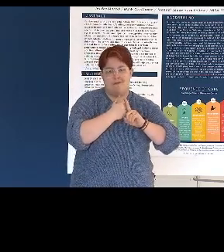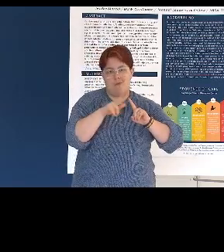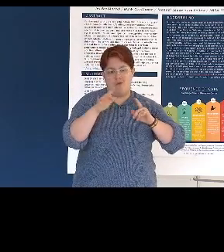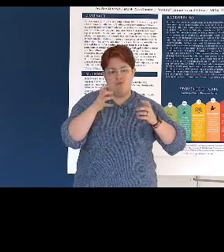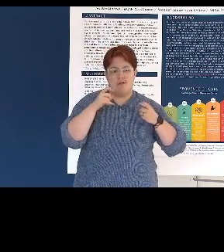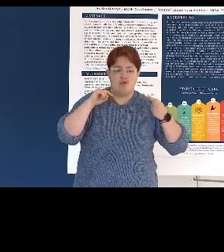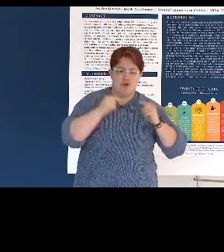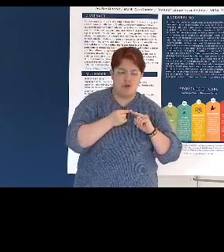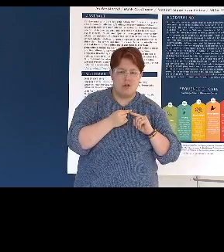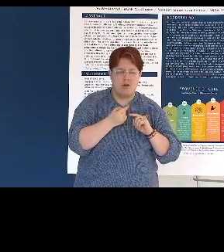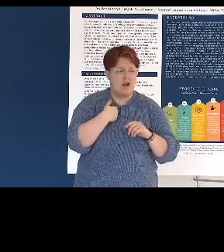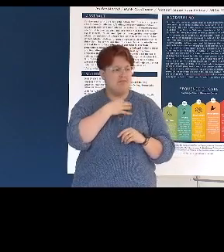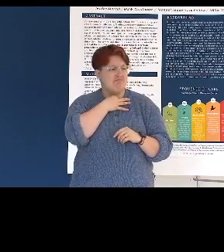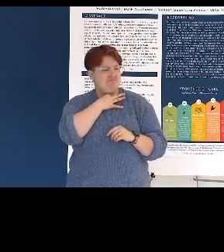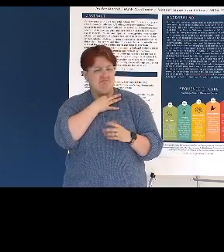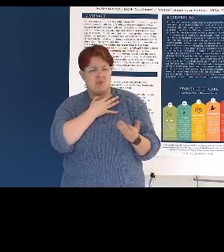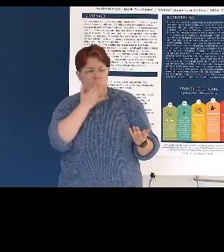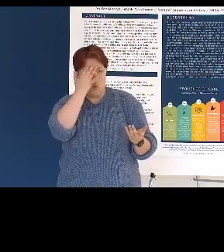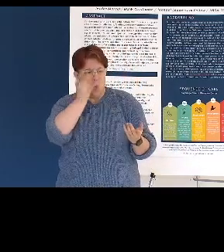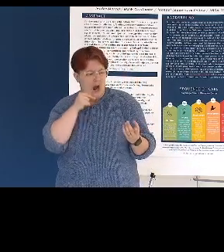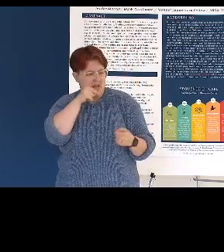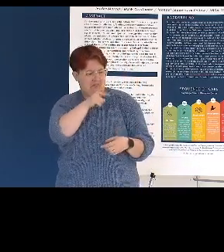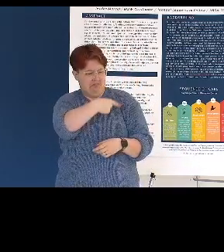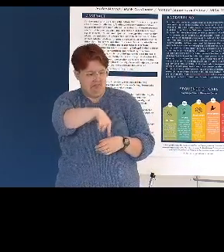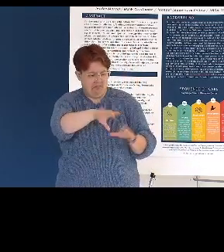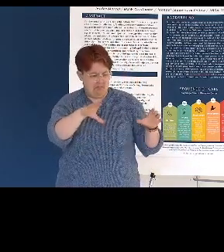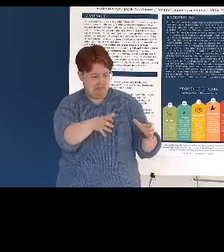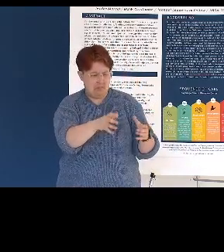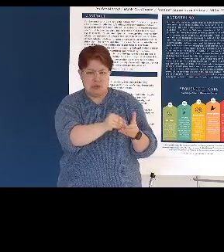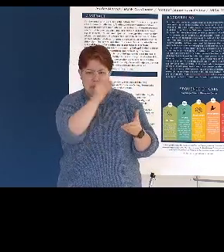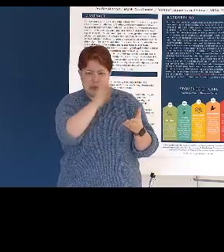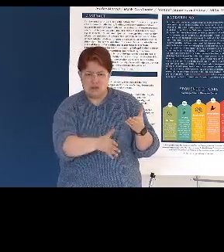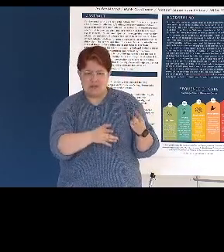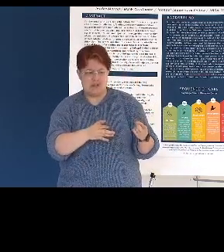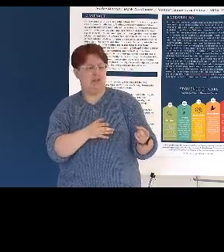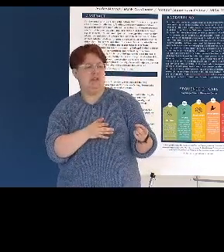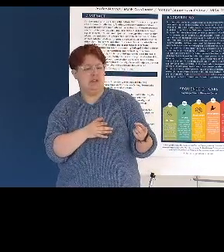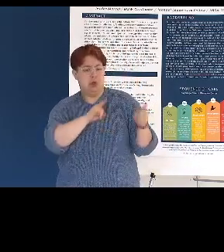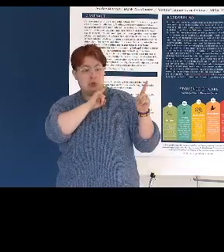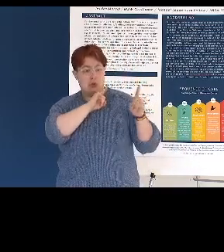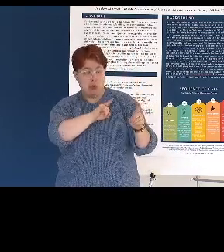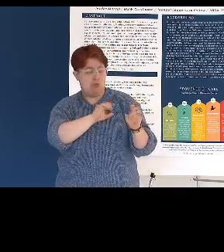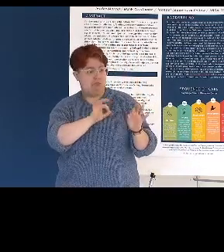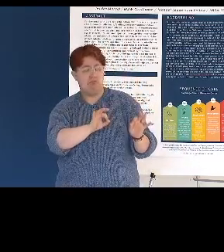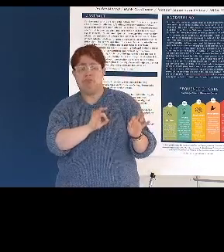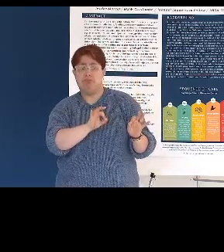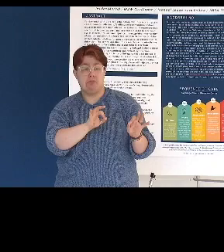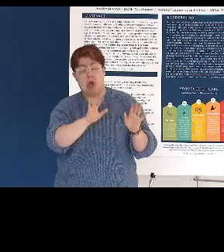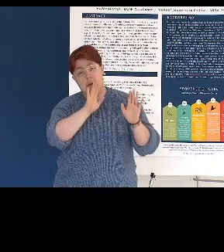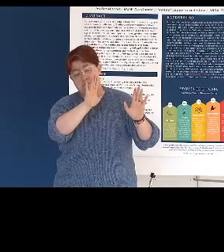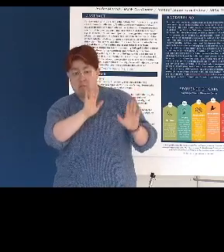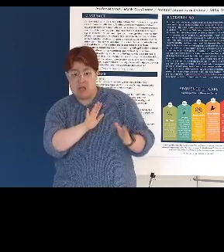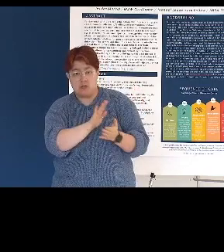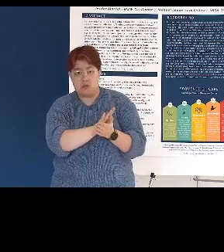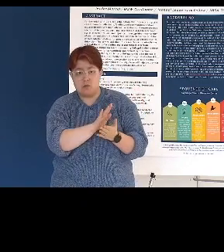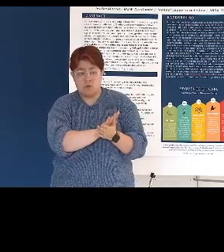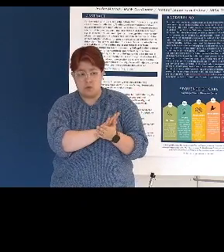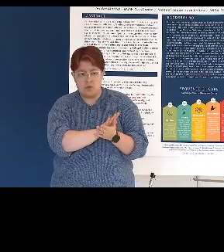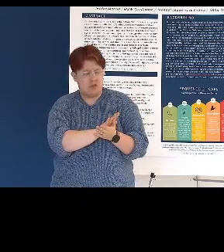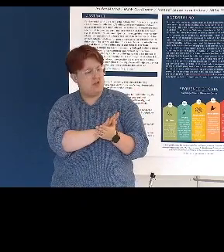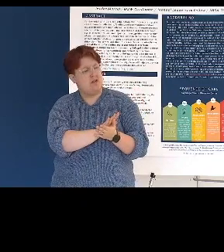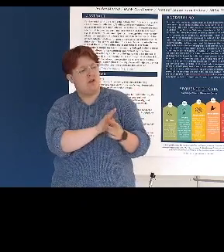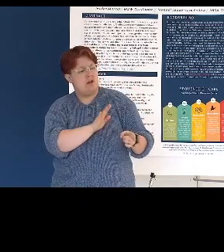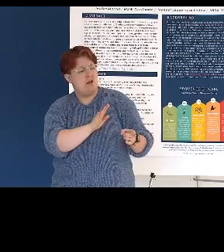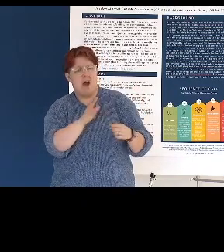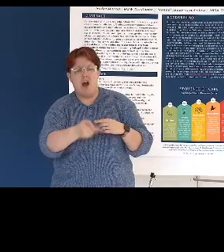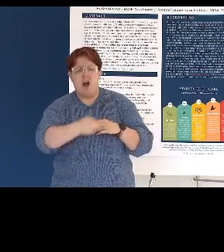really wondering, why? Why are these students who are attending these supposedly amazing schools at